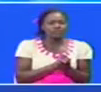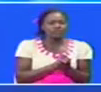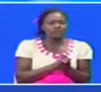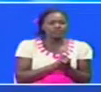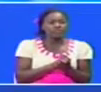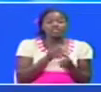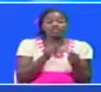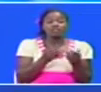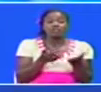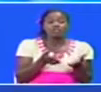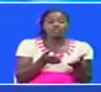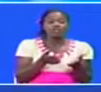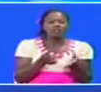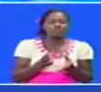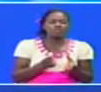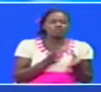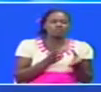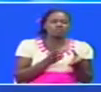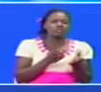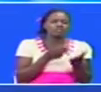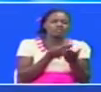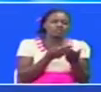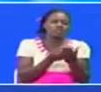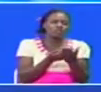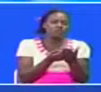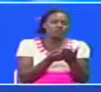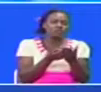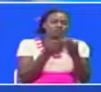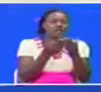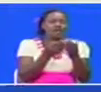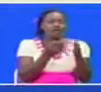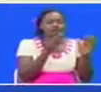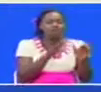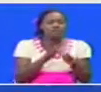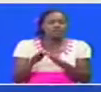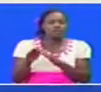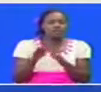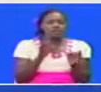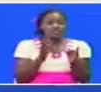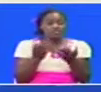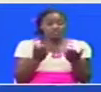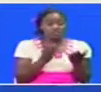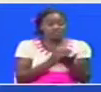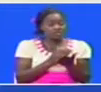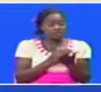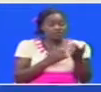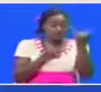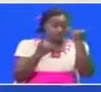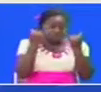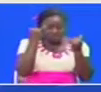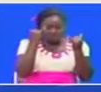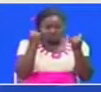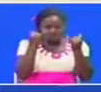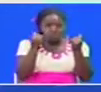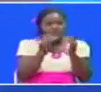Which now has pushed the motion up to the floor of the House. All right. Yes. You've highlighted some of the issues that you have with the governor. Maybe you